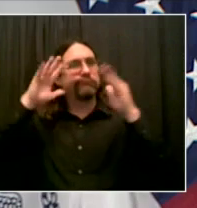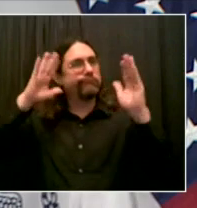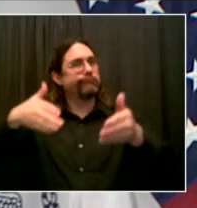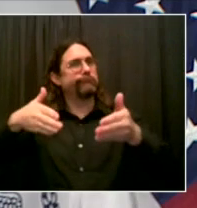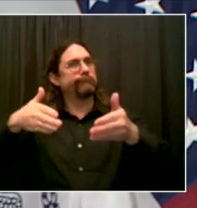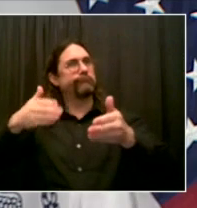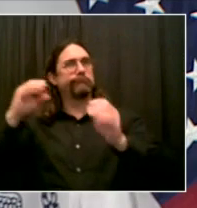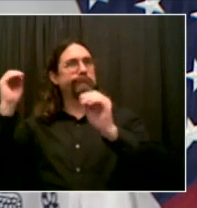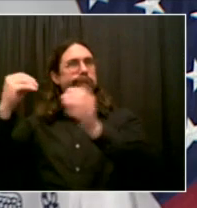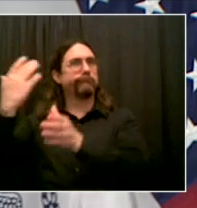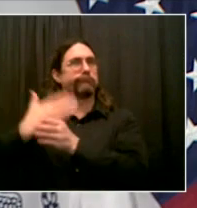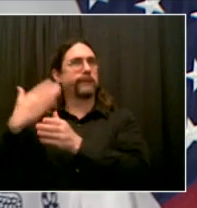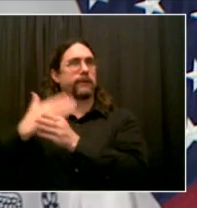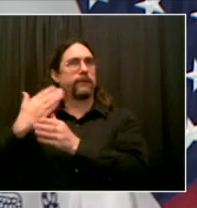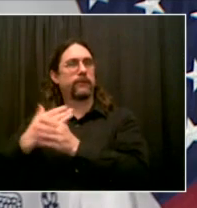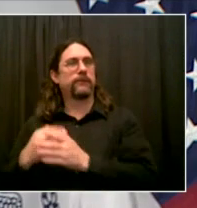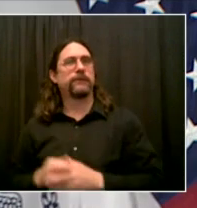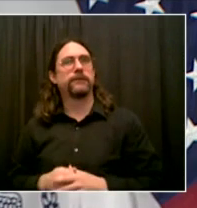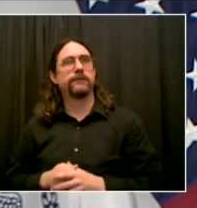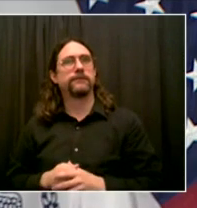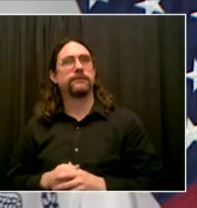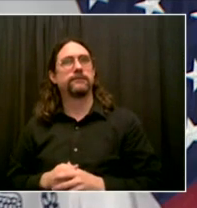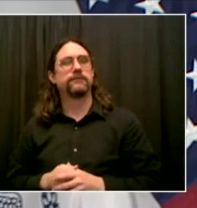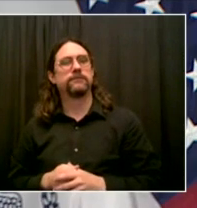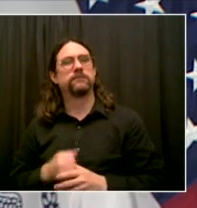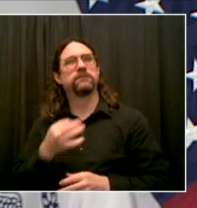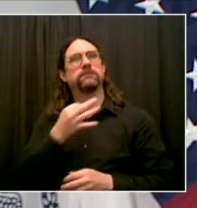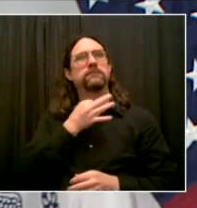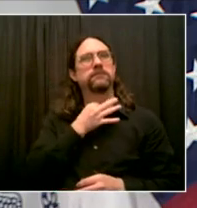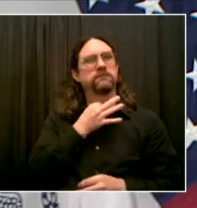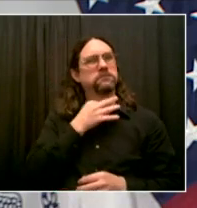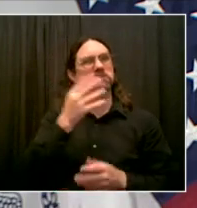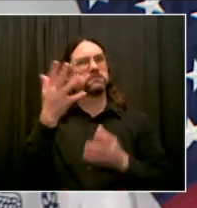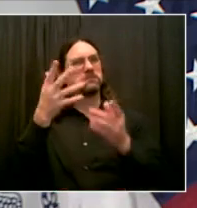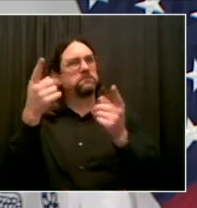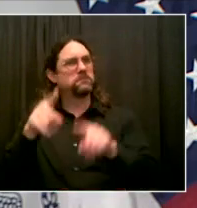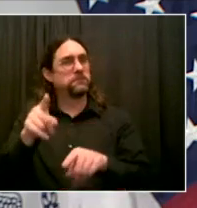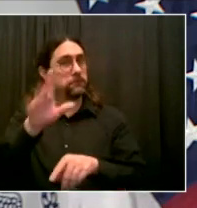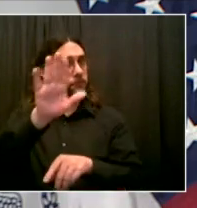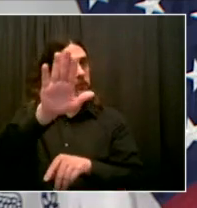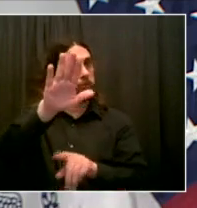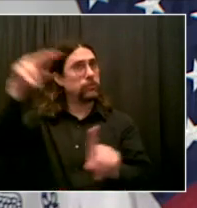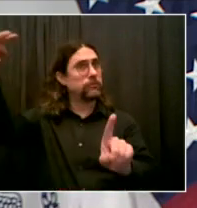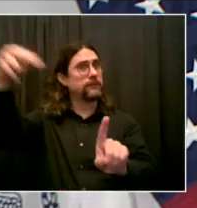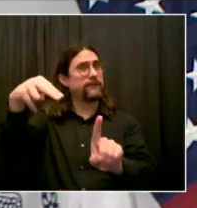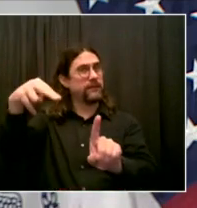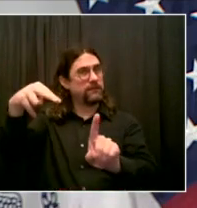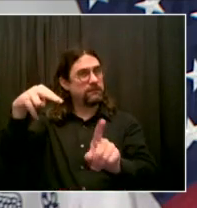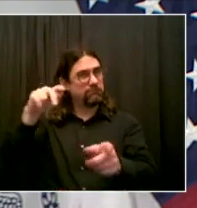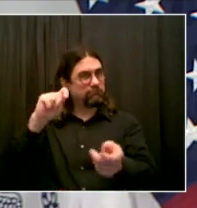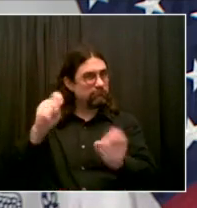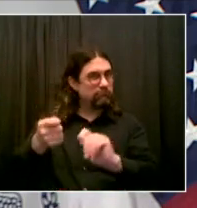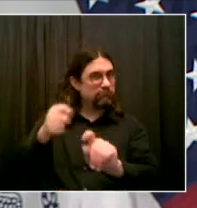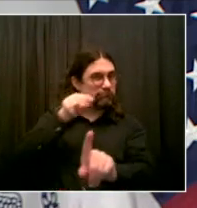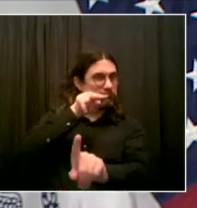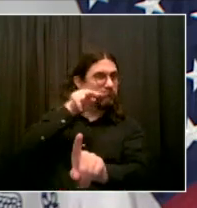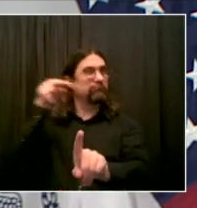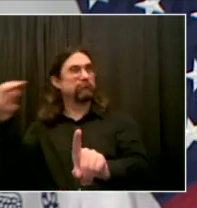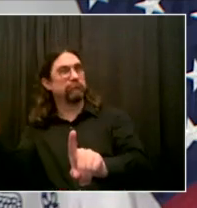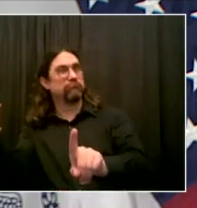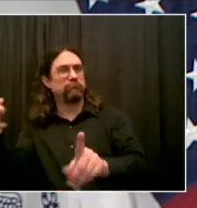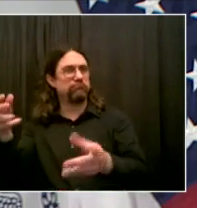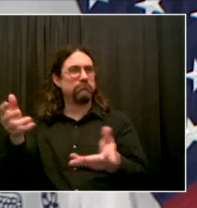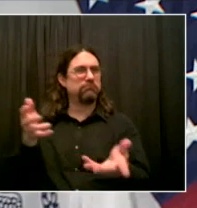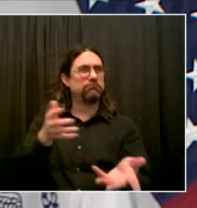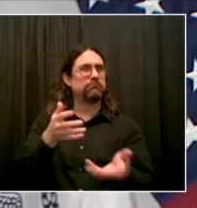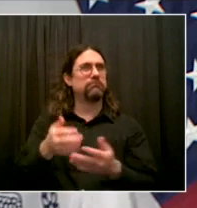know if you kind of had an evolution in terms of the most ideal working situation for city employees, because you yourself had a different view of it. Katie,